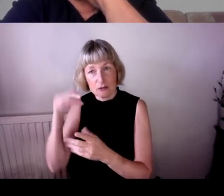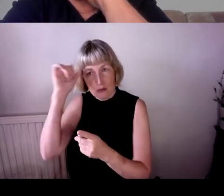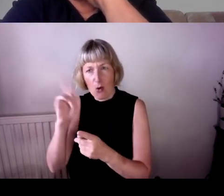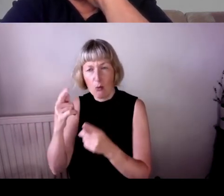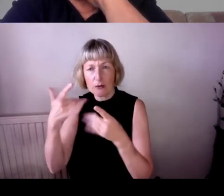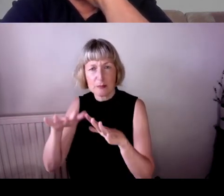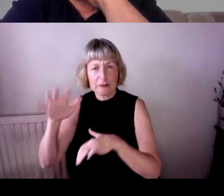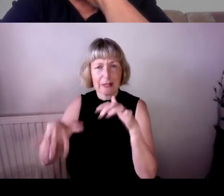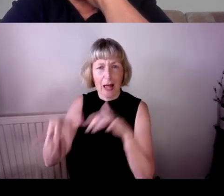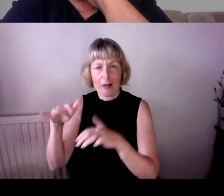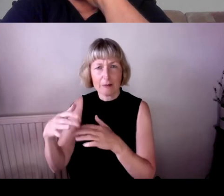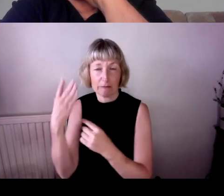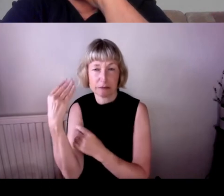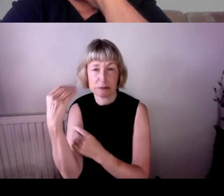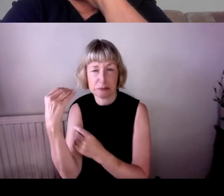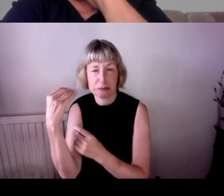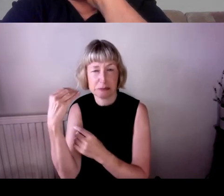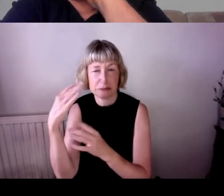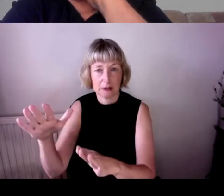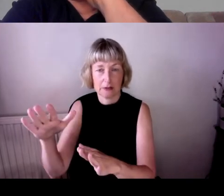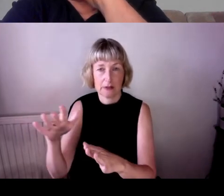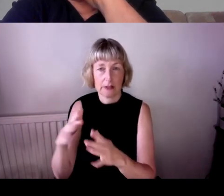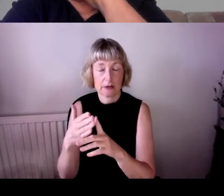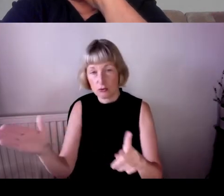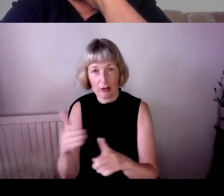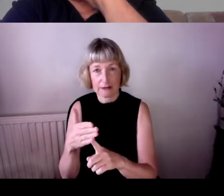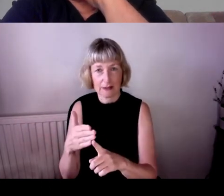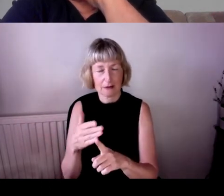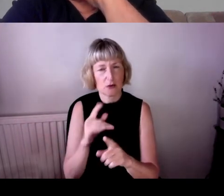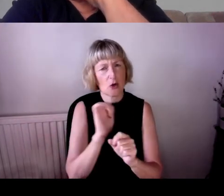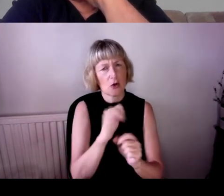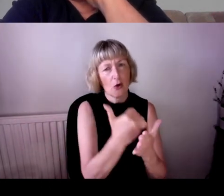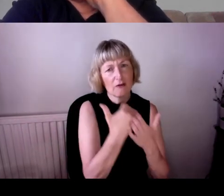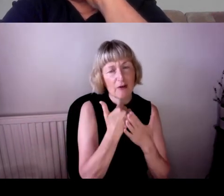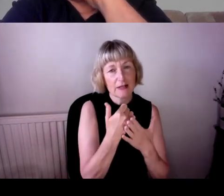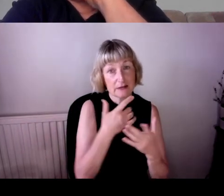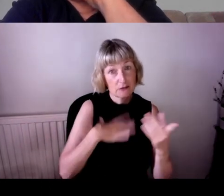of advice there or things you'd like people to know?